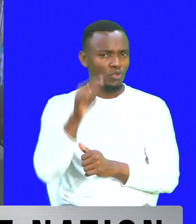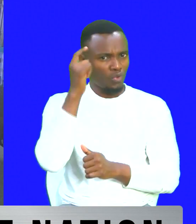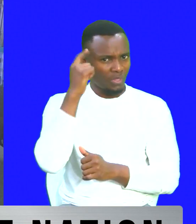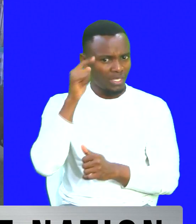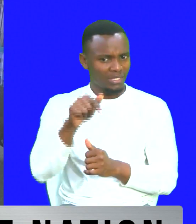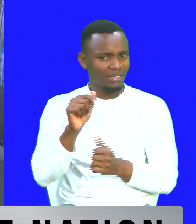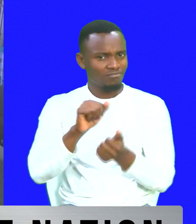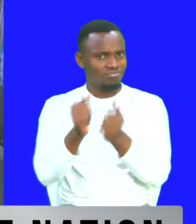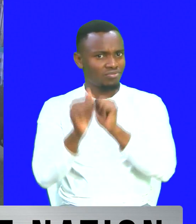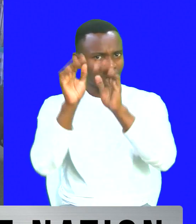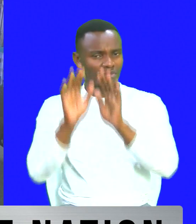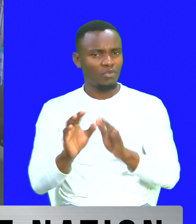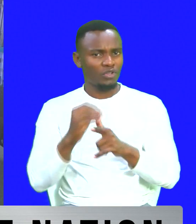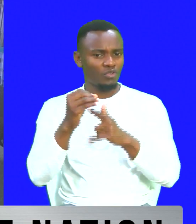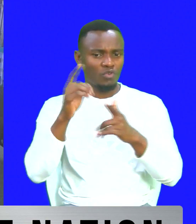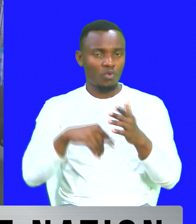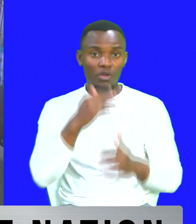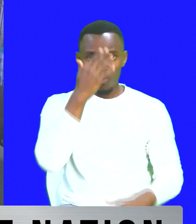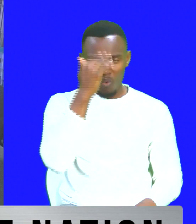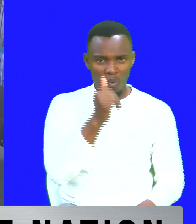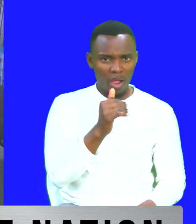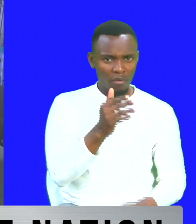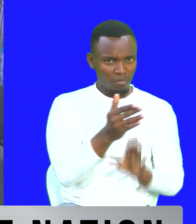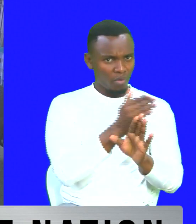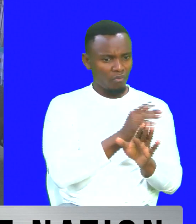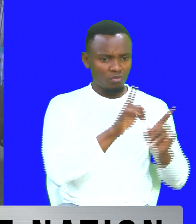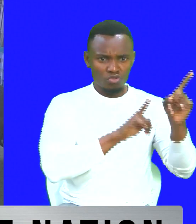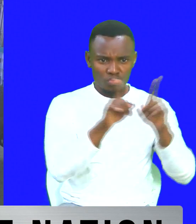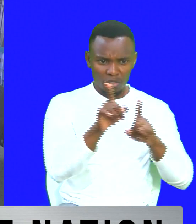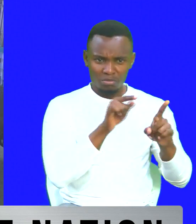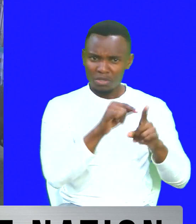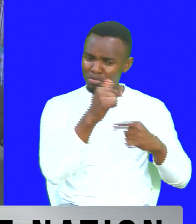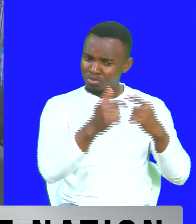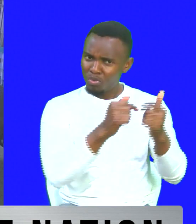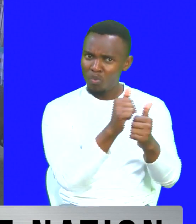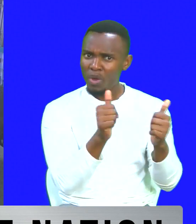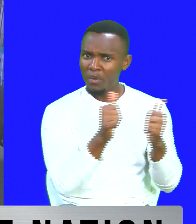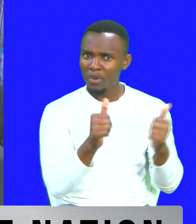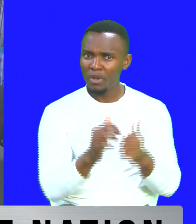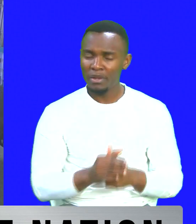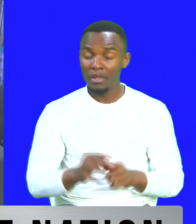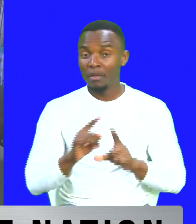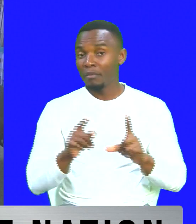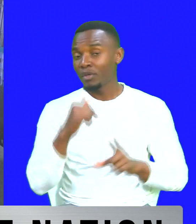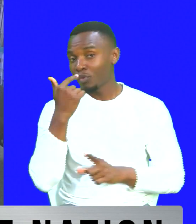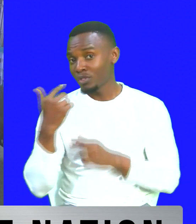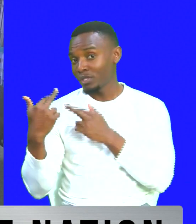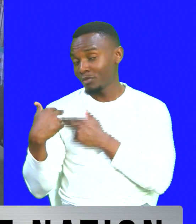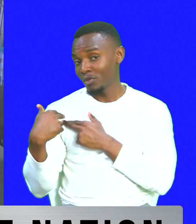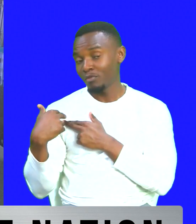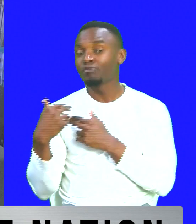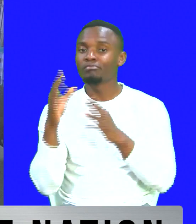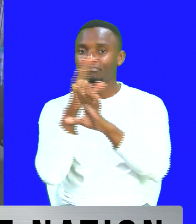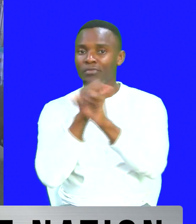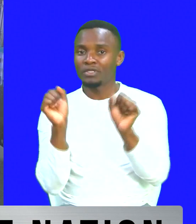performing ministry, in many people's opinion, it has done very well. But at the end of the day, it's upon the president. Well,